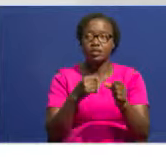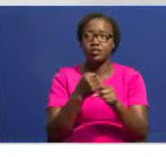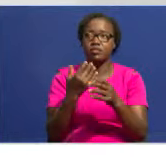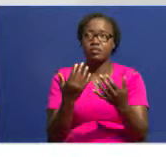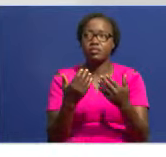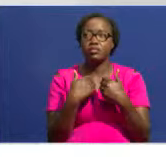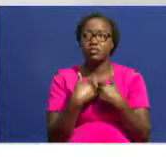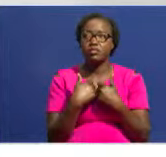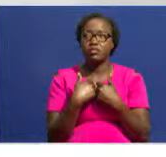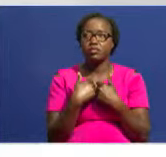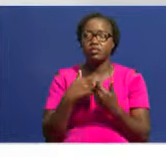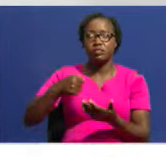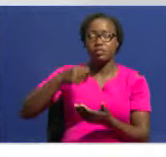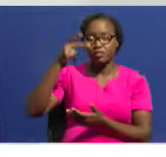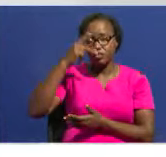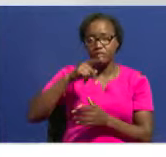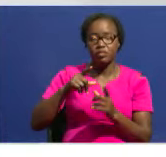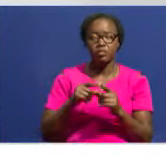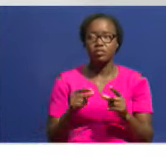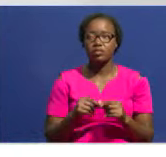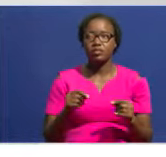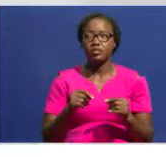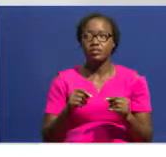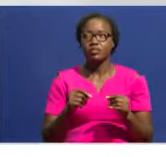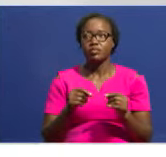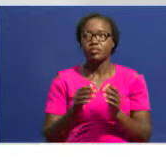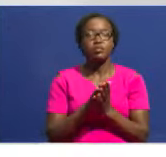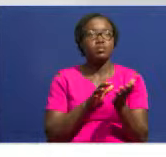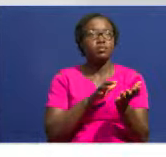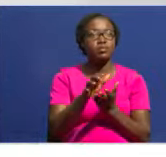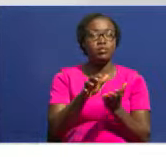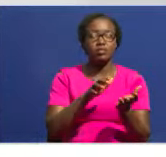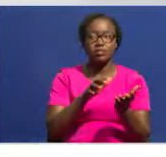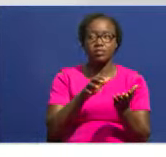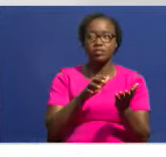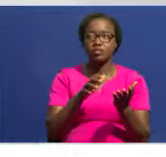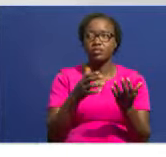now we have the budget policy statement, which was released, the draft. And now we'll